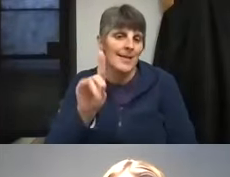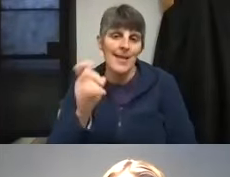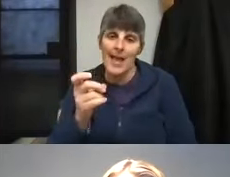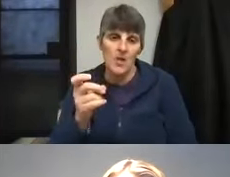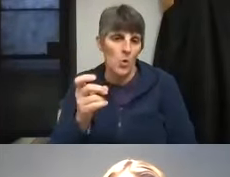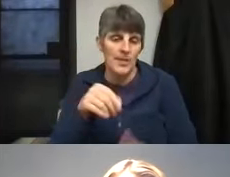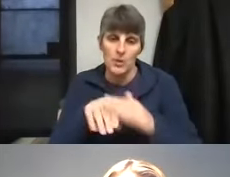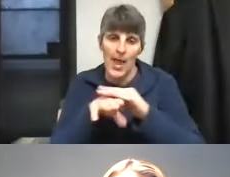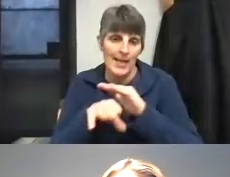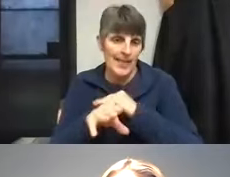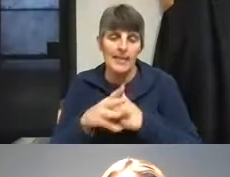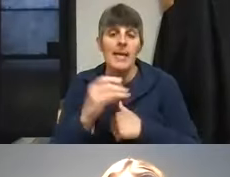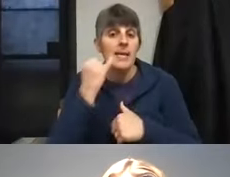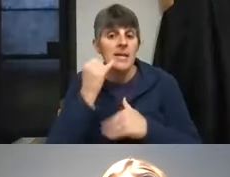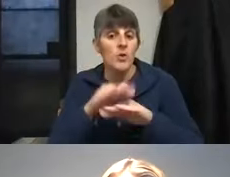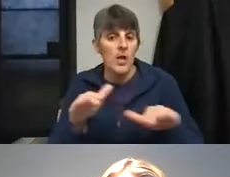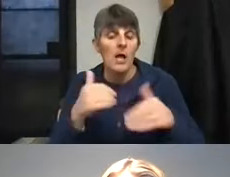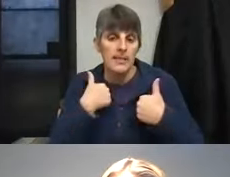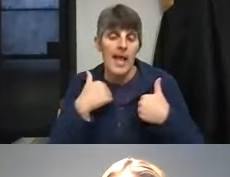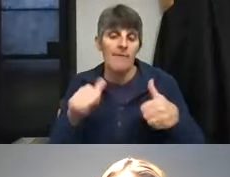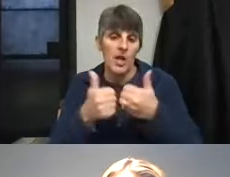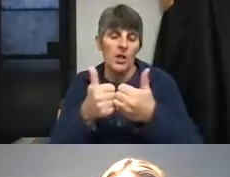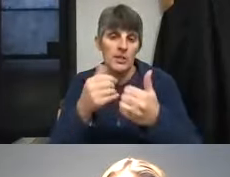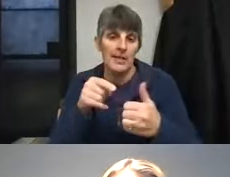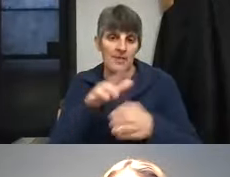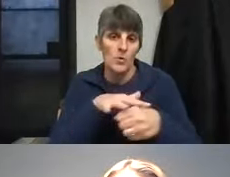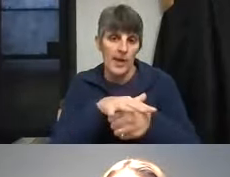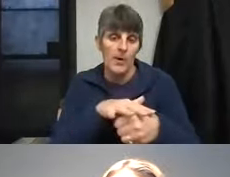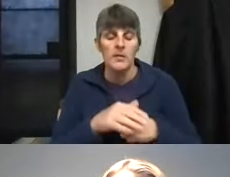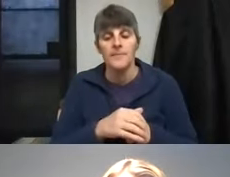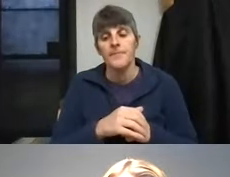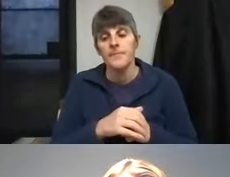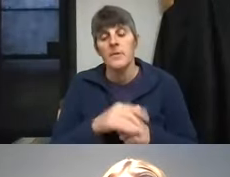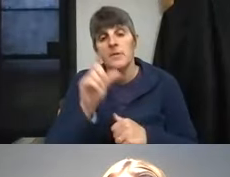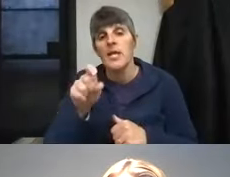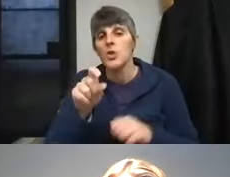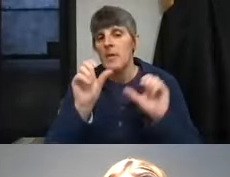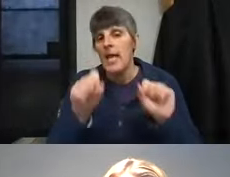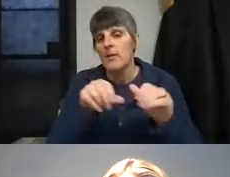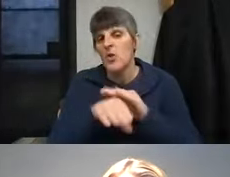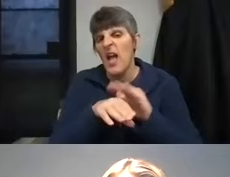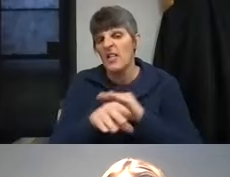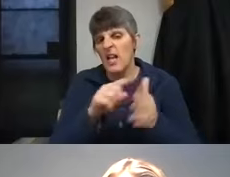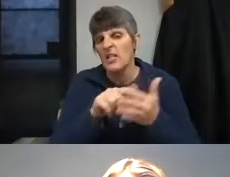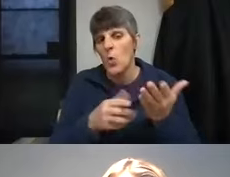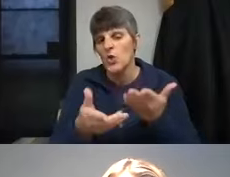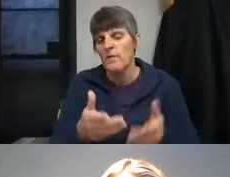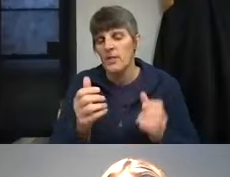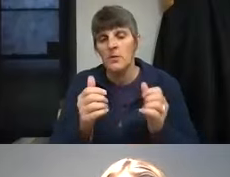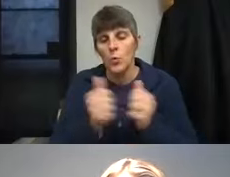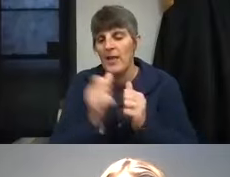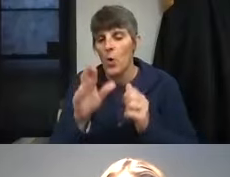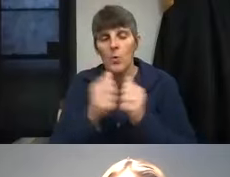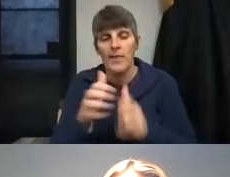diagnosis to access those. If your child is having challenges in those areas, they should be able to access those services with or without